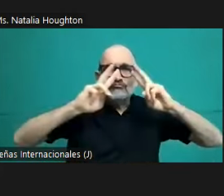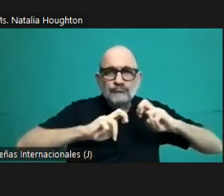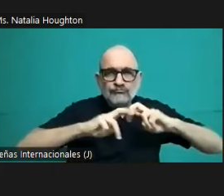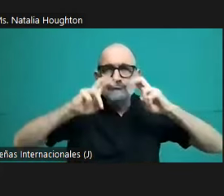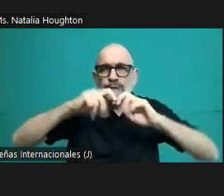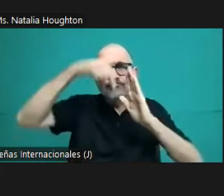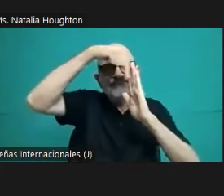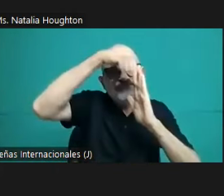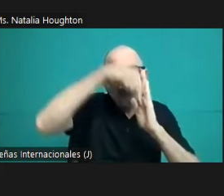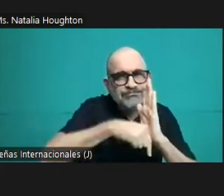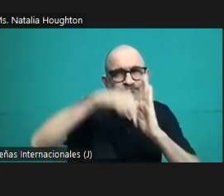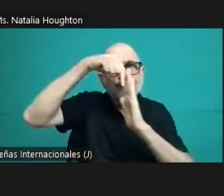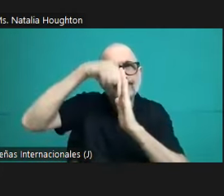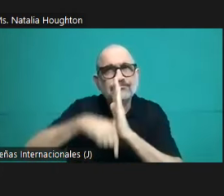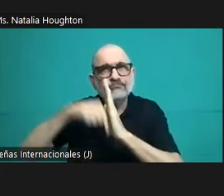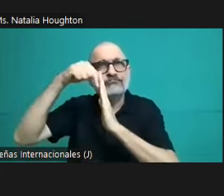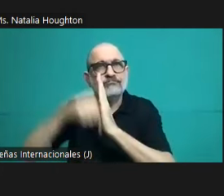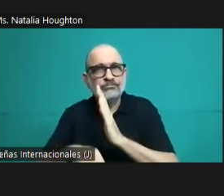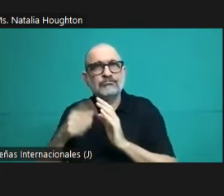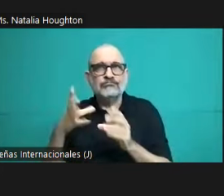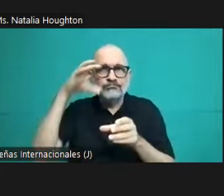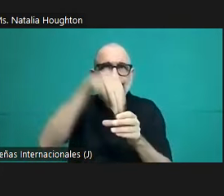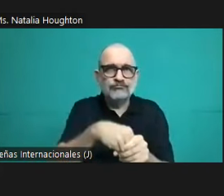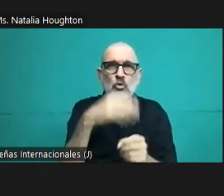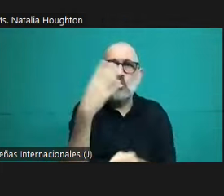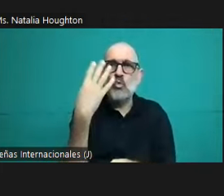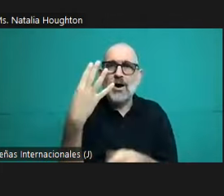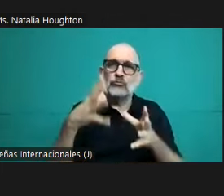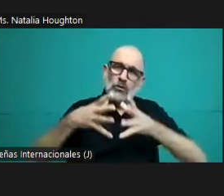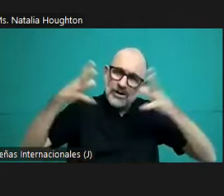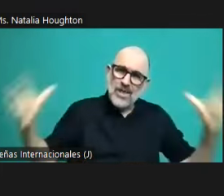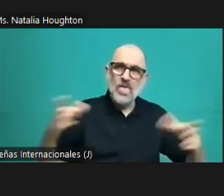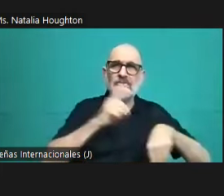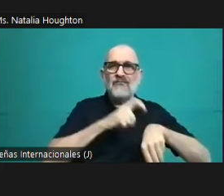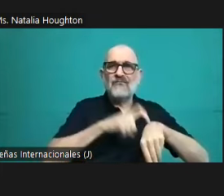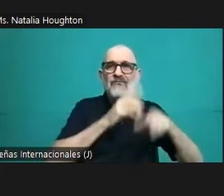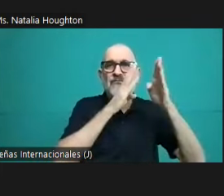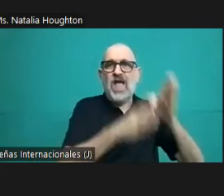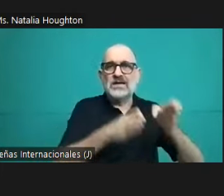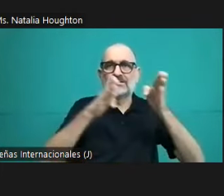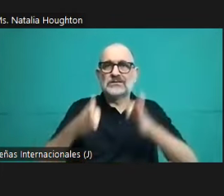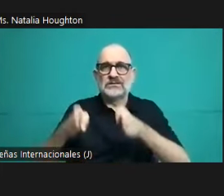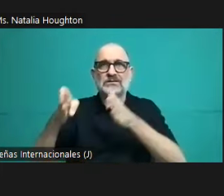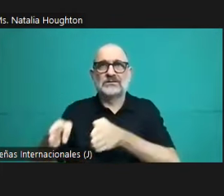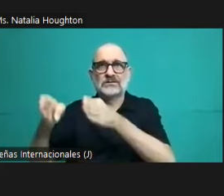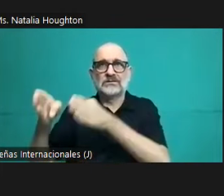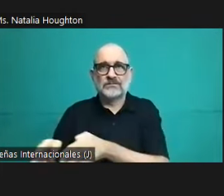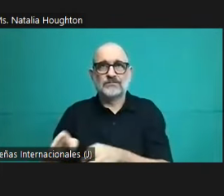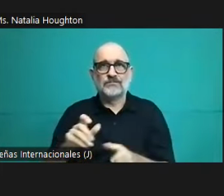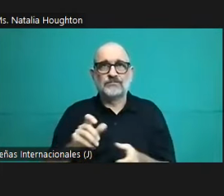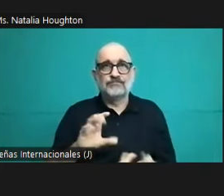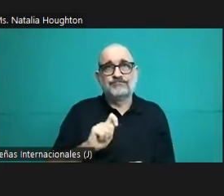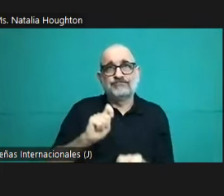4 large phases. The first one about the adaptation of each one of these studies to the reality of a